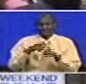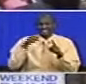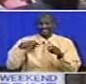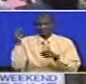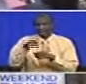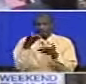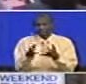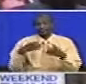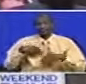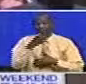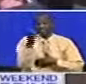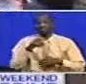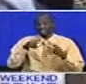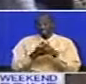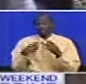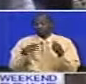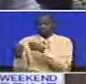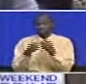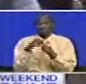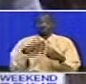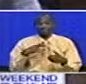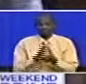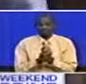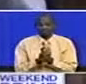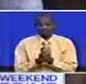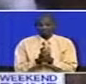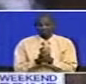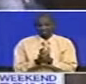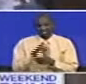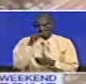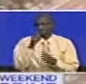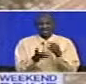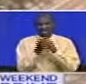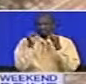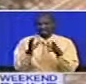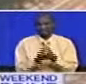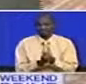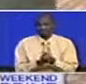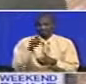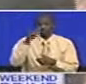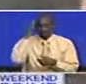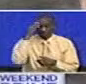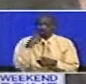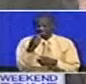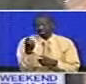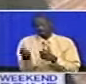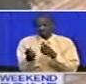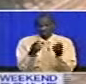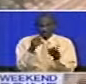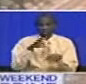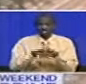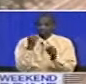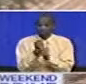hapa kwa wananchi na kuanza kugonganisha wananchi, jambo hiyo haitasaidia. Najua mnasema kidogo hatujapata kazi